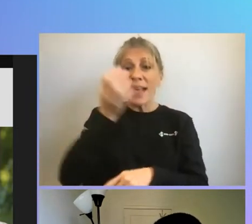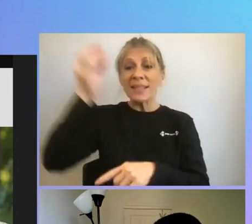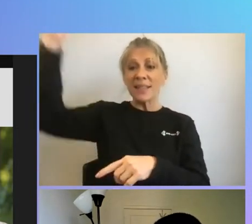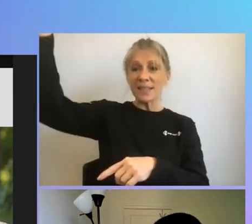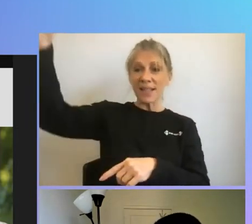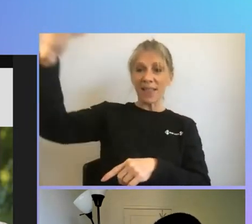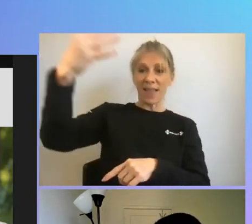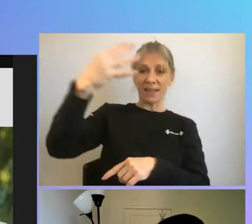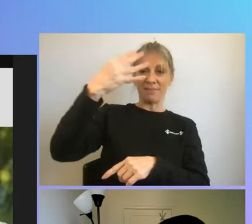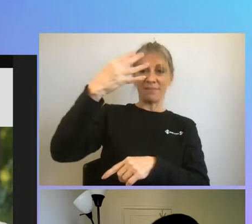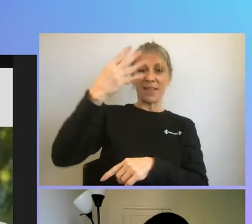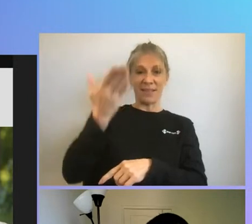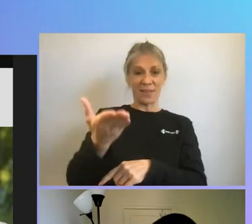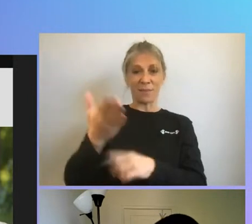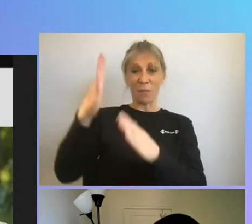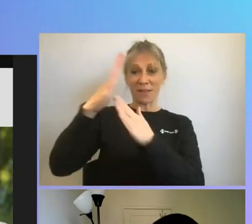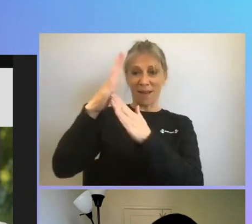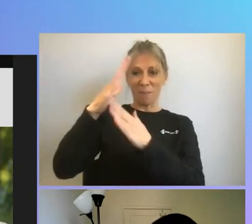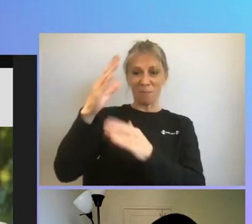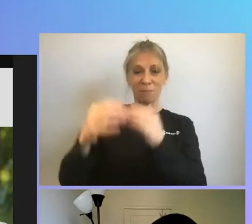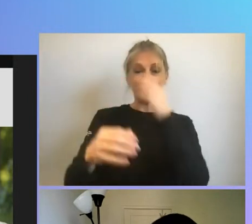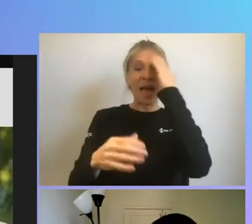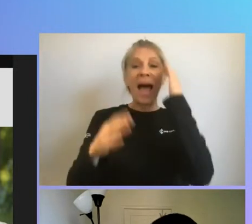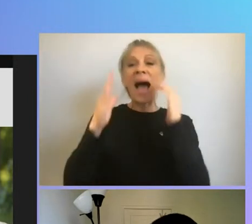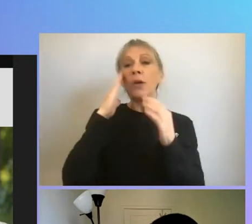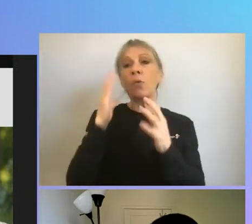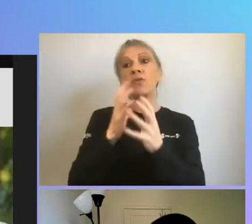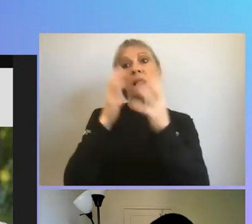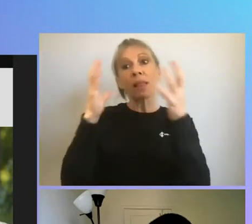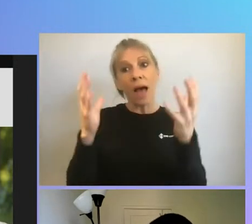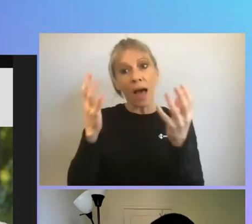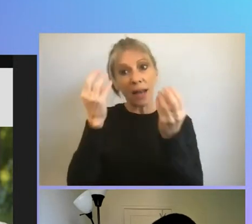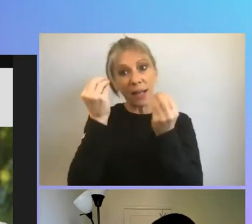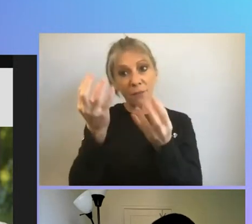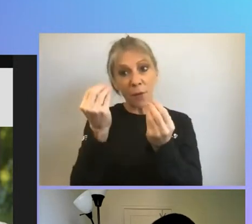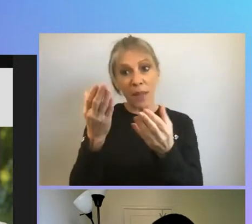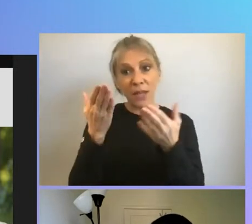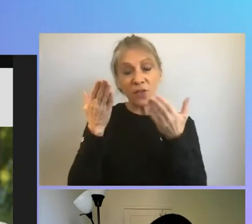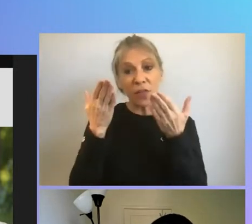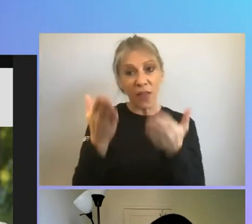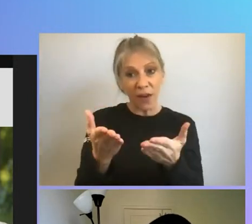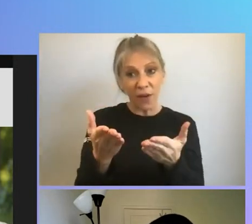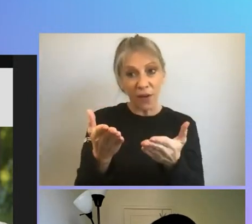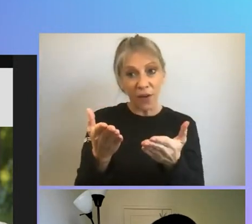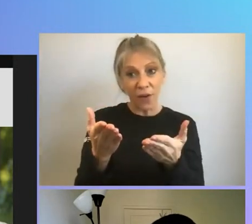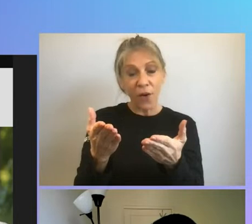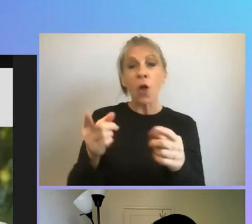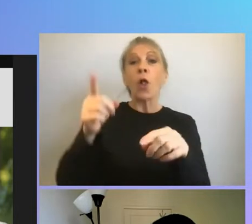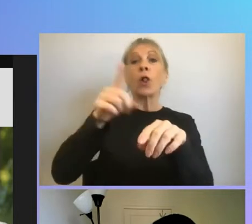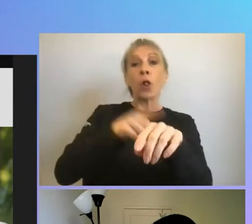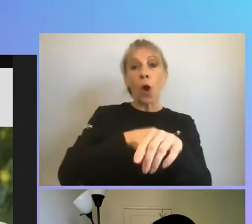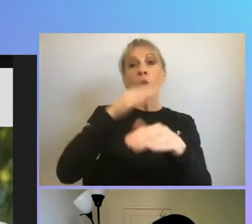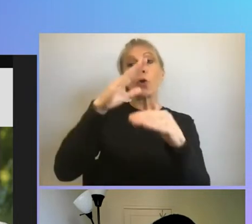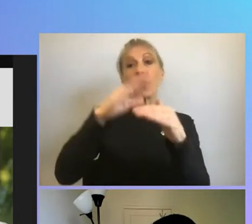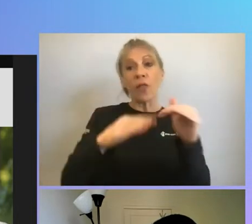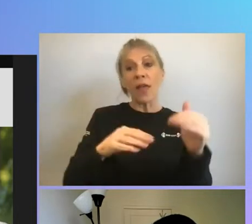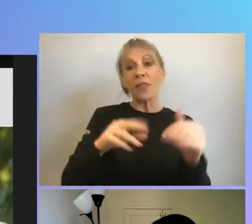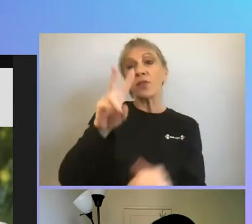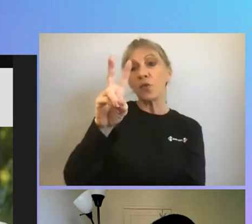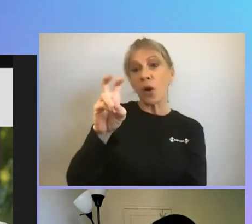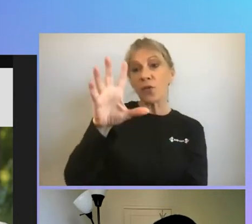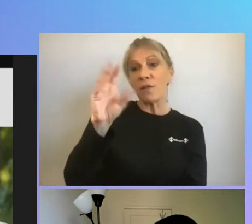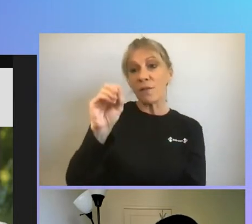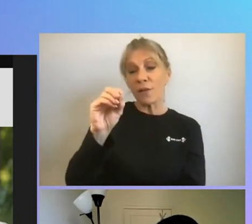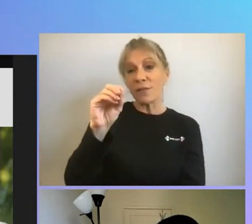top. I know there's a lot of information here, way longer than the recommended 250 characters for alt